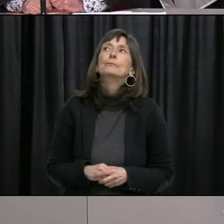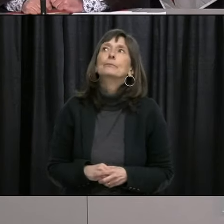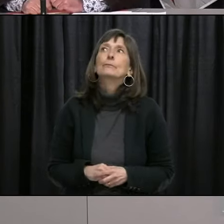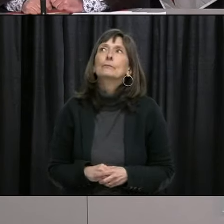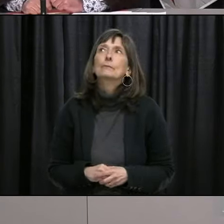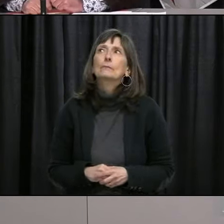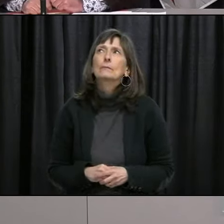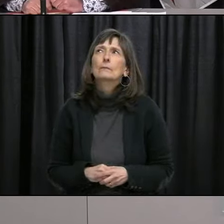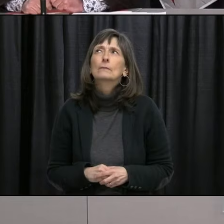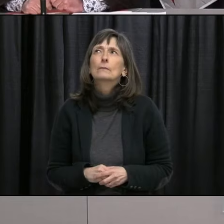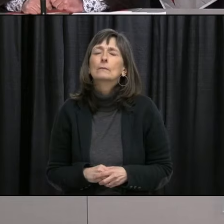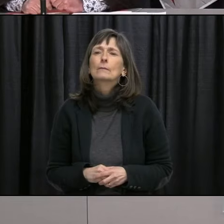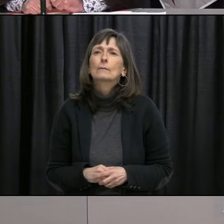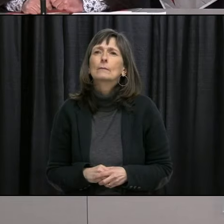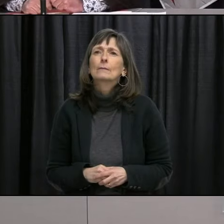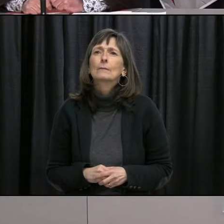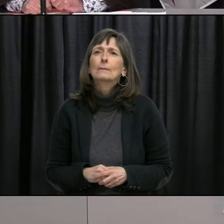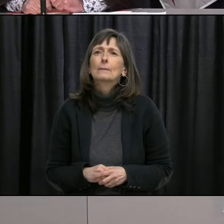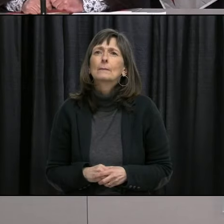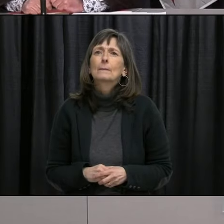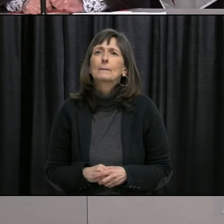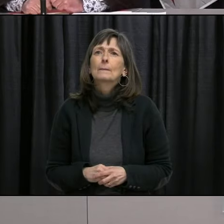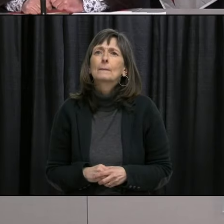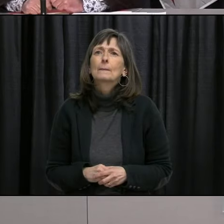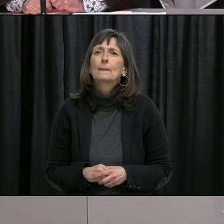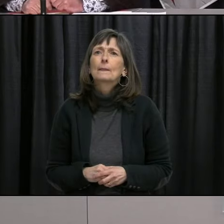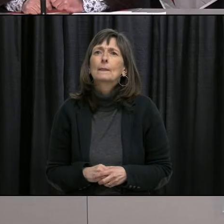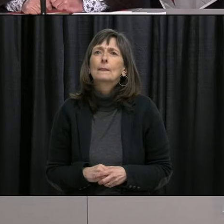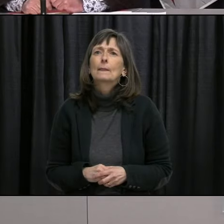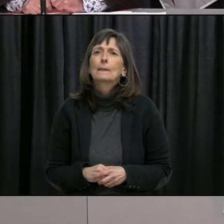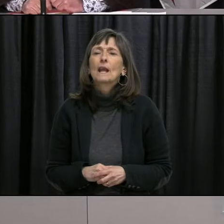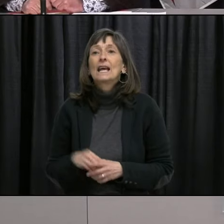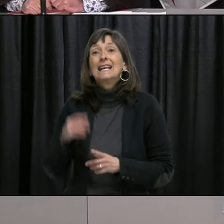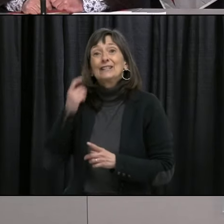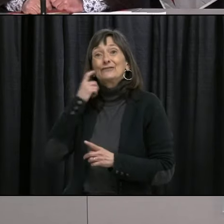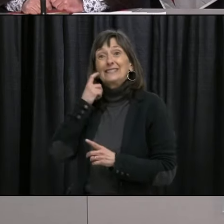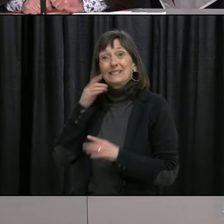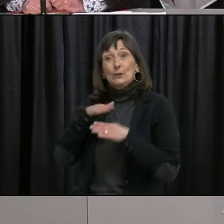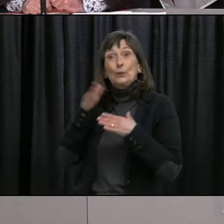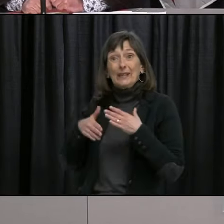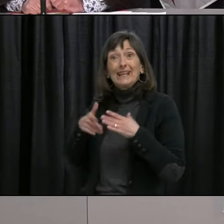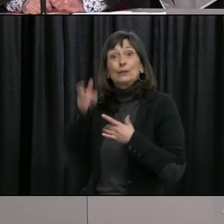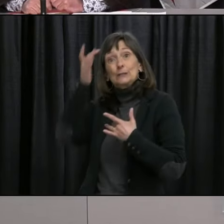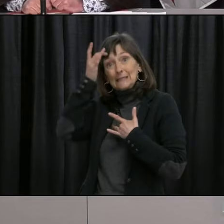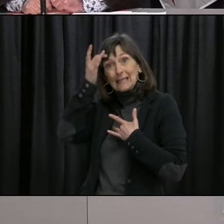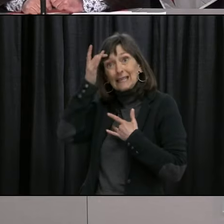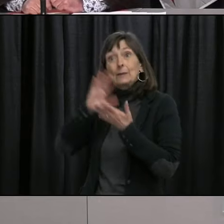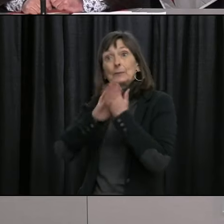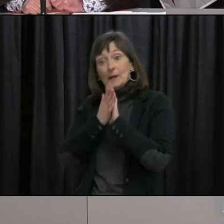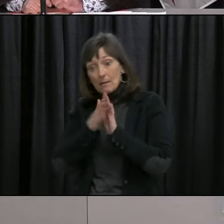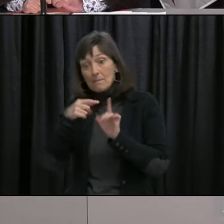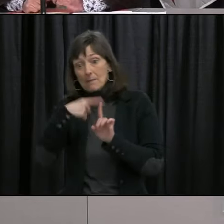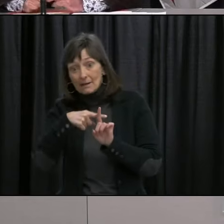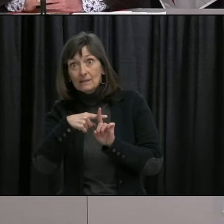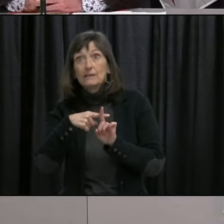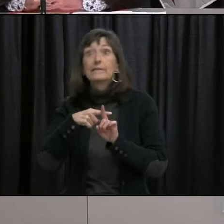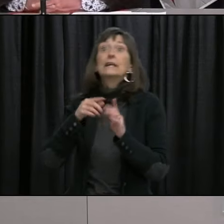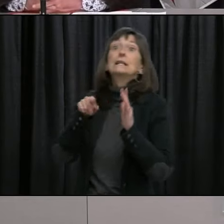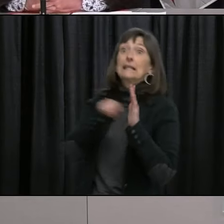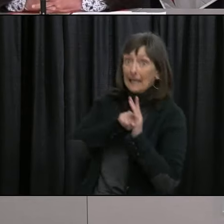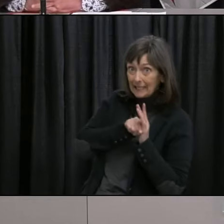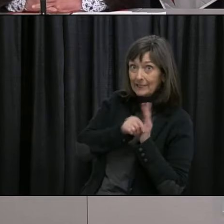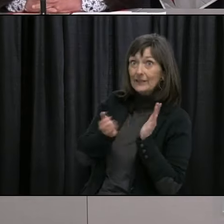mass quarantine at HSC. Has that person been tested since Monday, and what are the results if so?